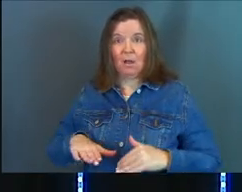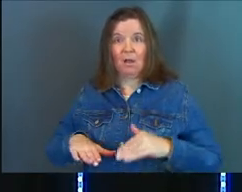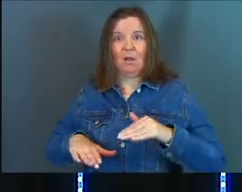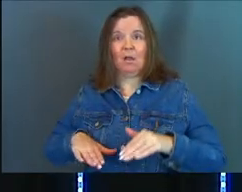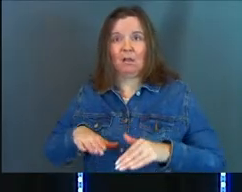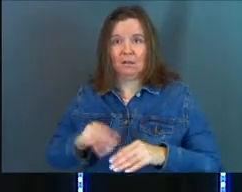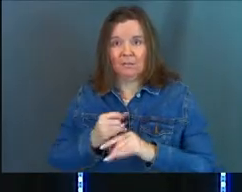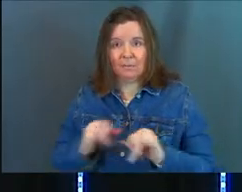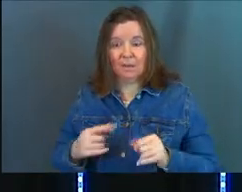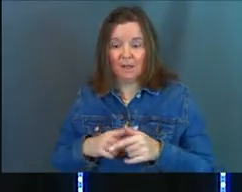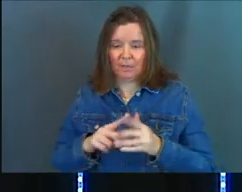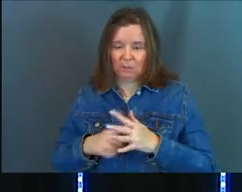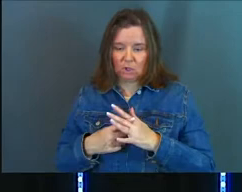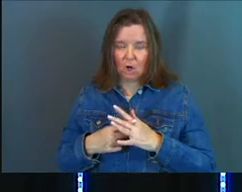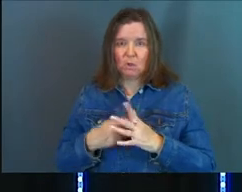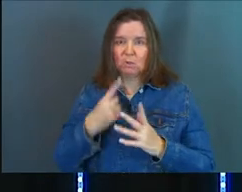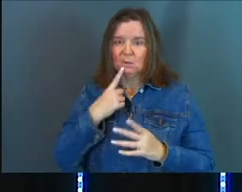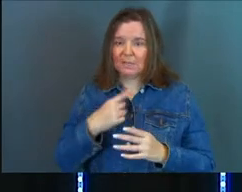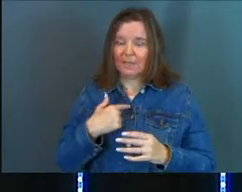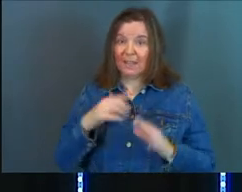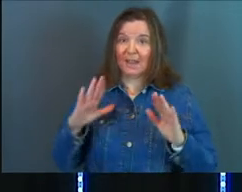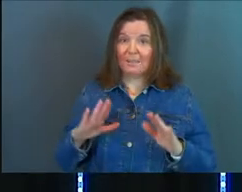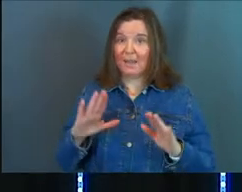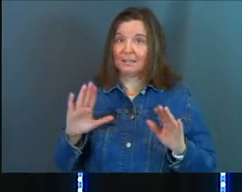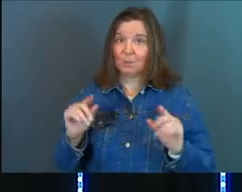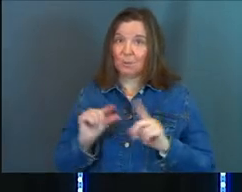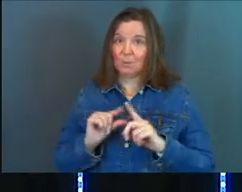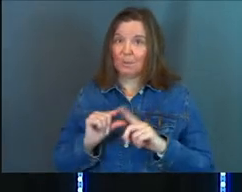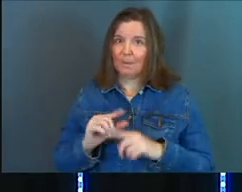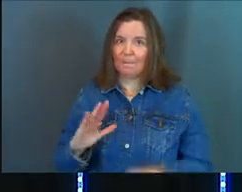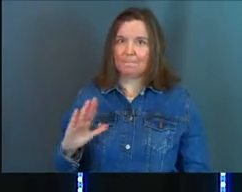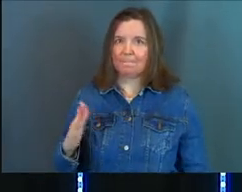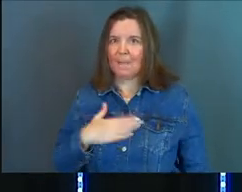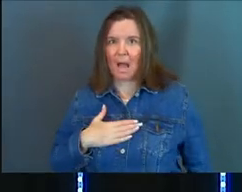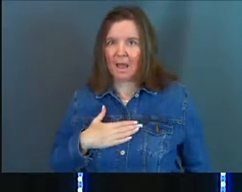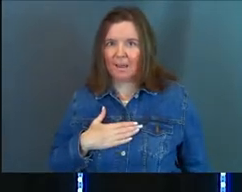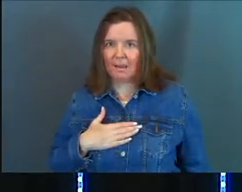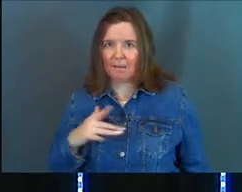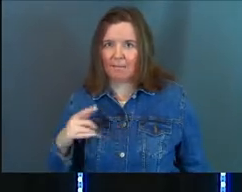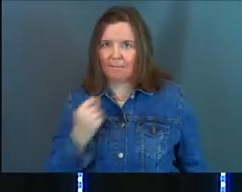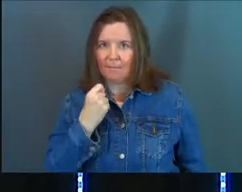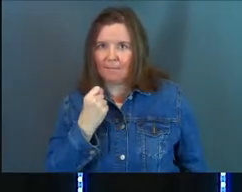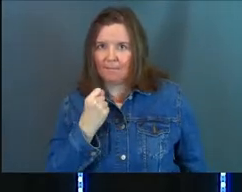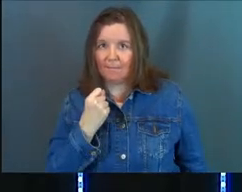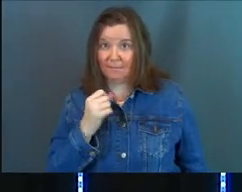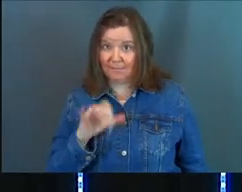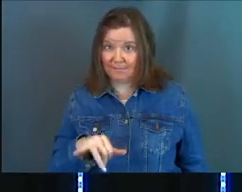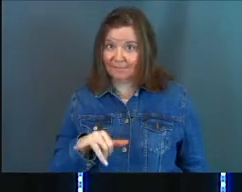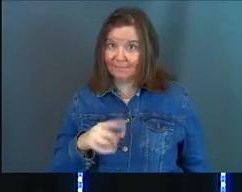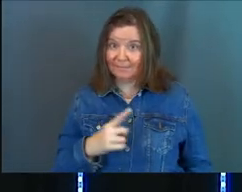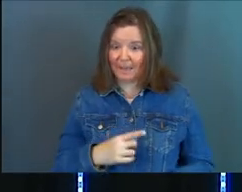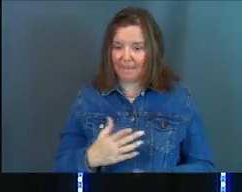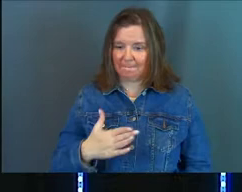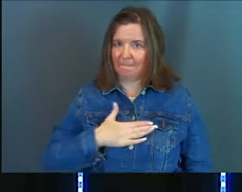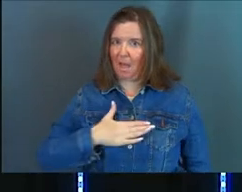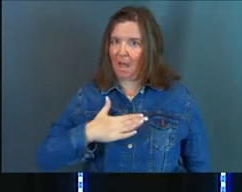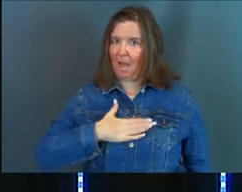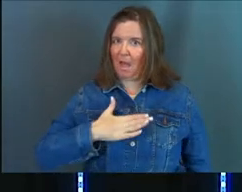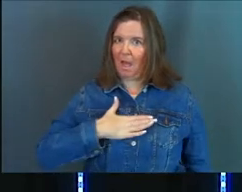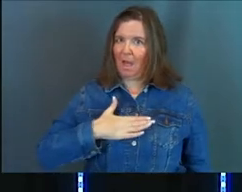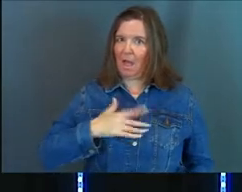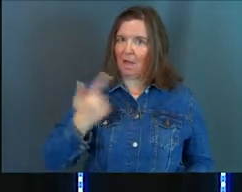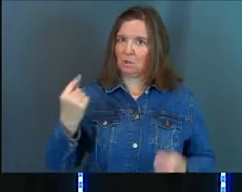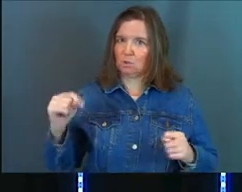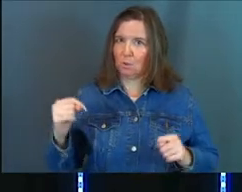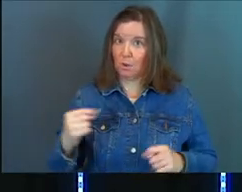steps of independent. And they start to say that amazing, miraculous word, mine. It's my